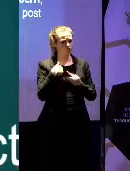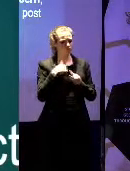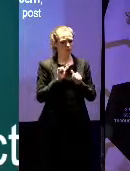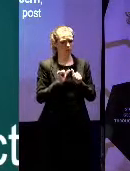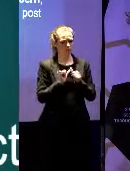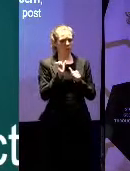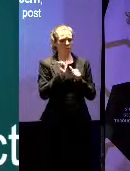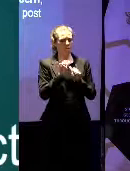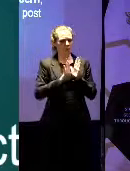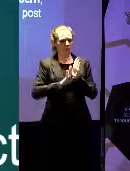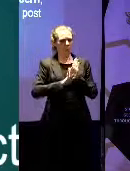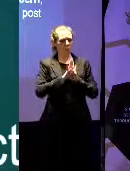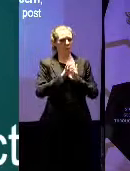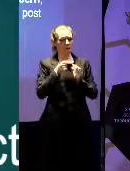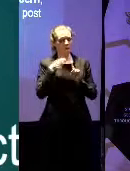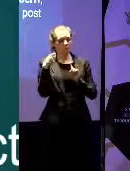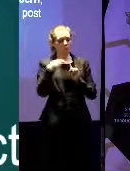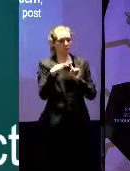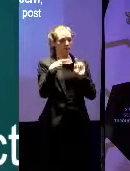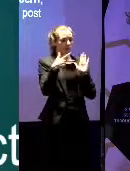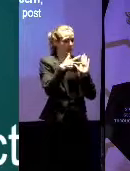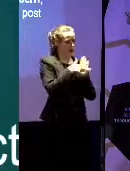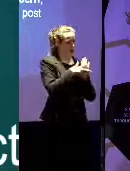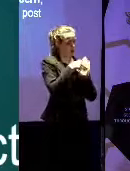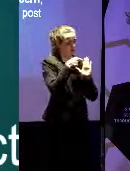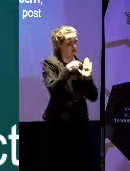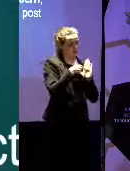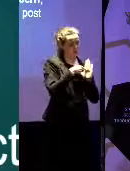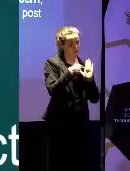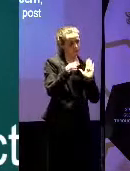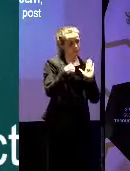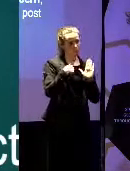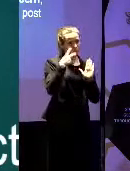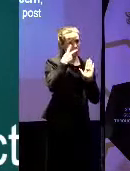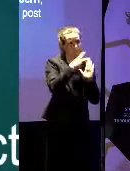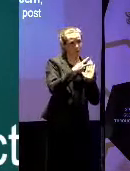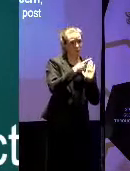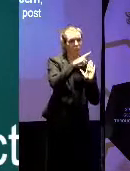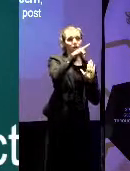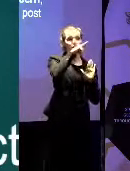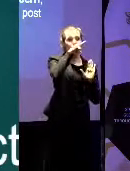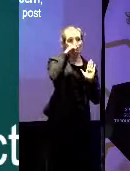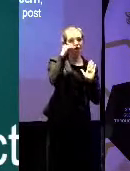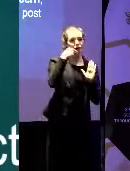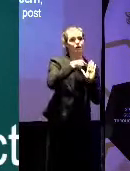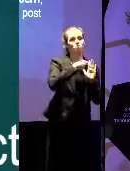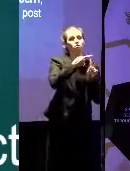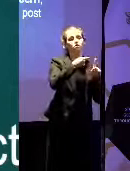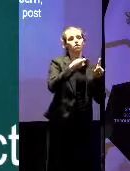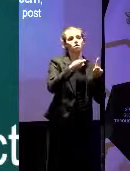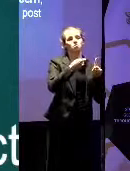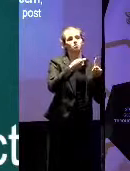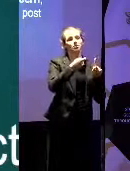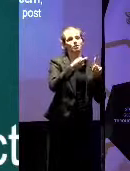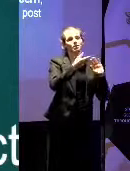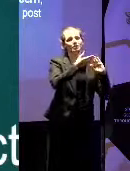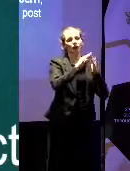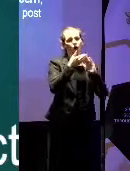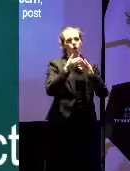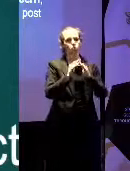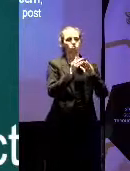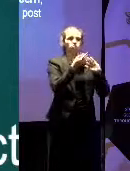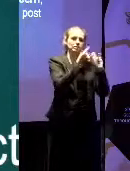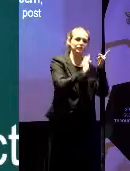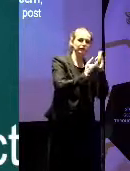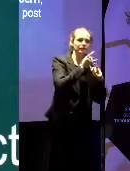the Act for us to look into are the names of towns, or the futures are towns, the suburbs,